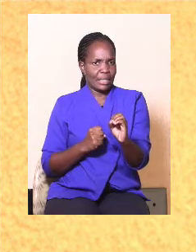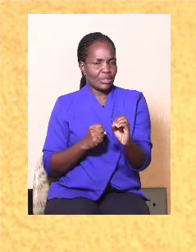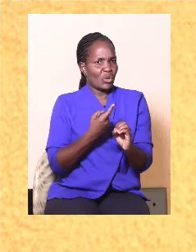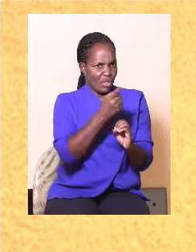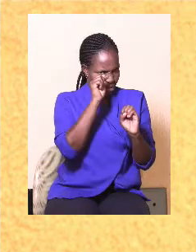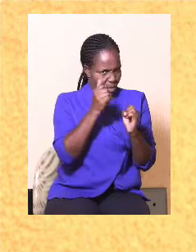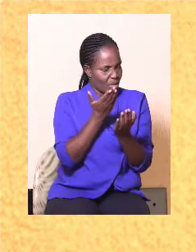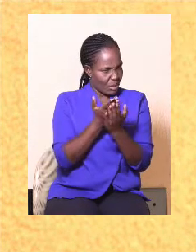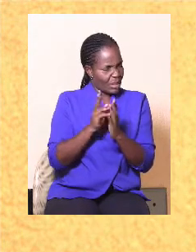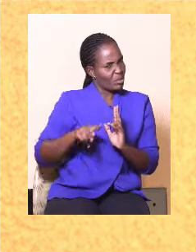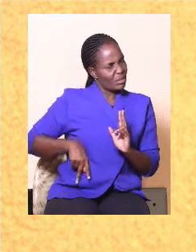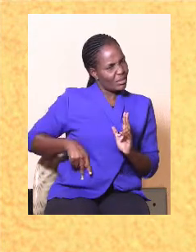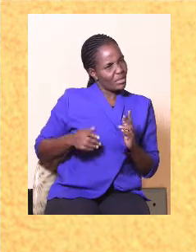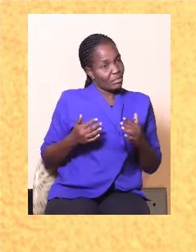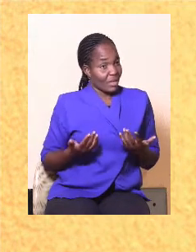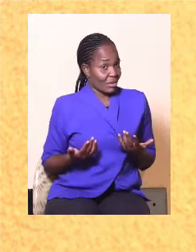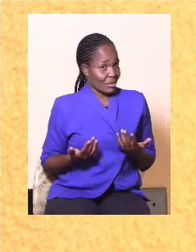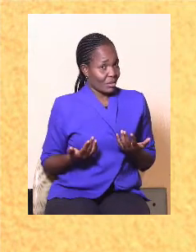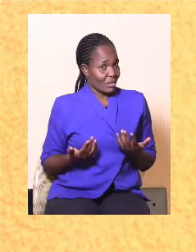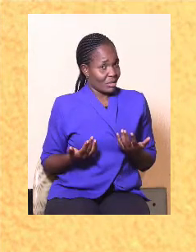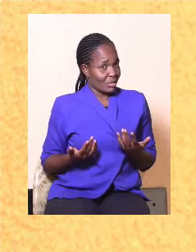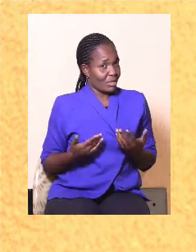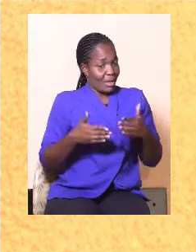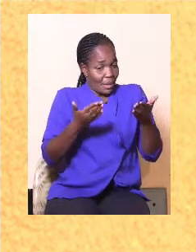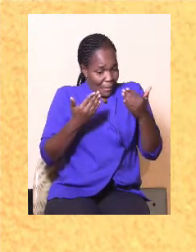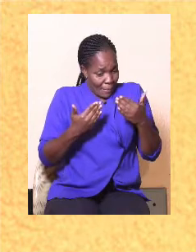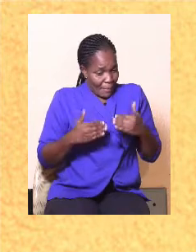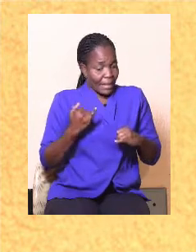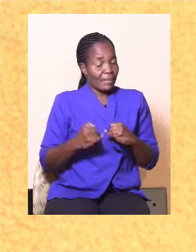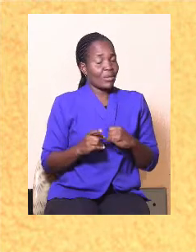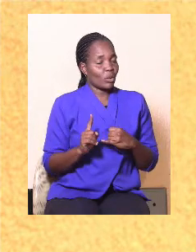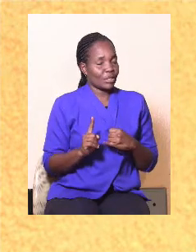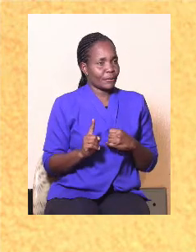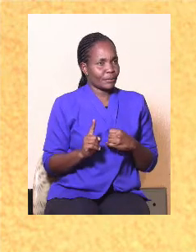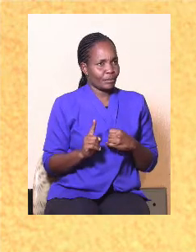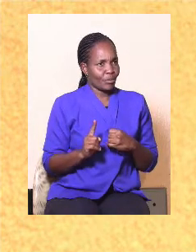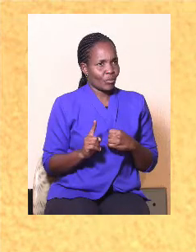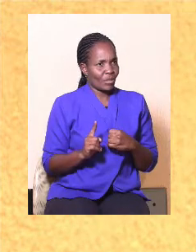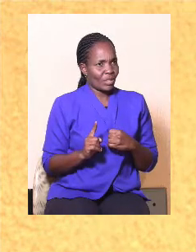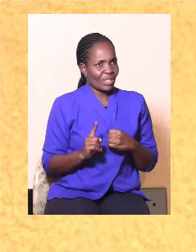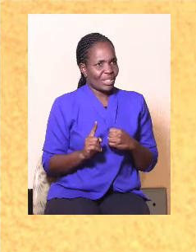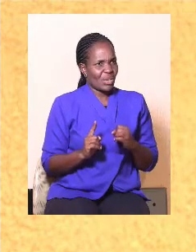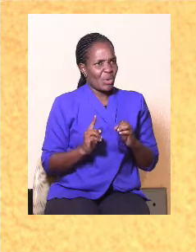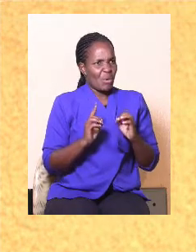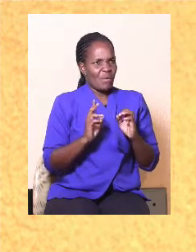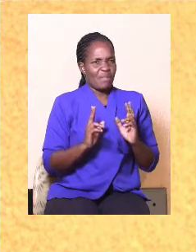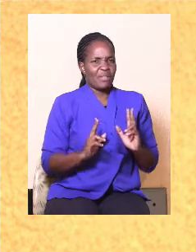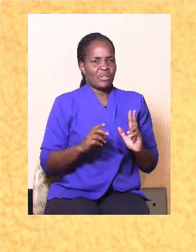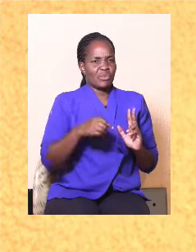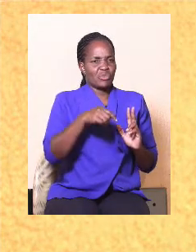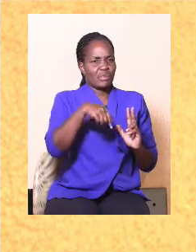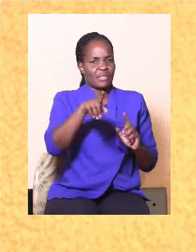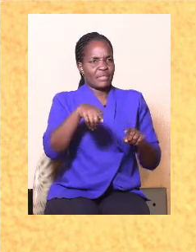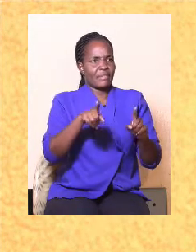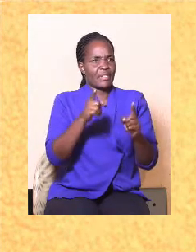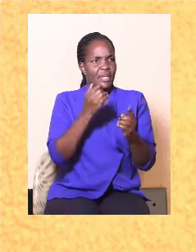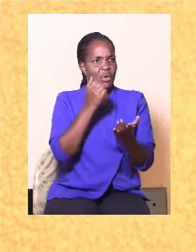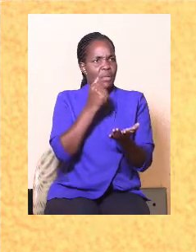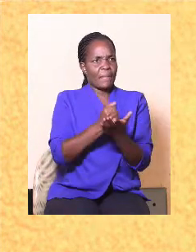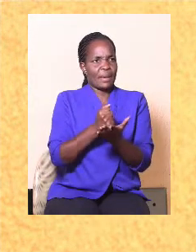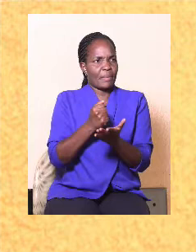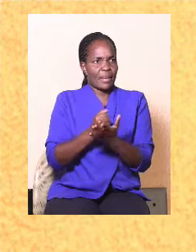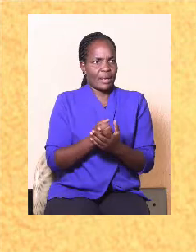Then let me just check the last, and then the last but not least, the issue of people going to banks, I suppose, to get assistance, be